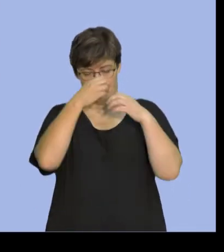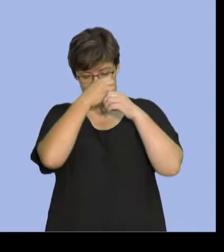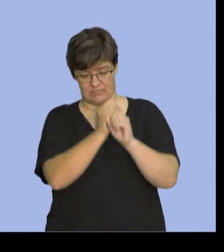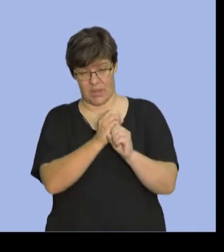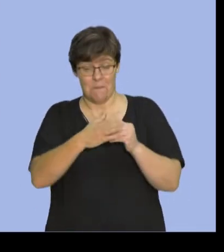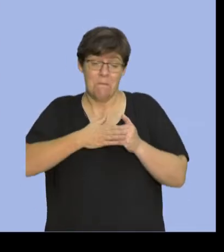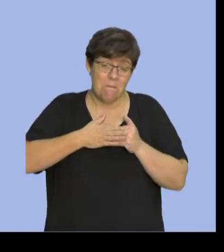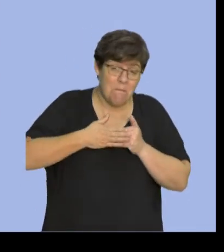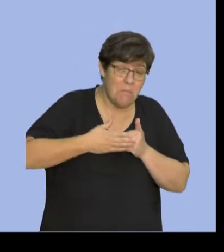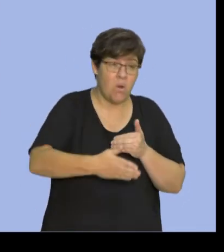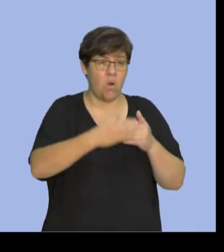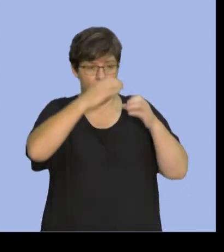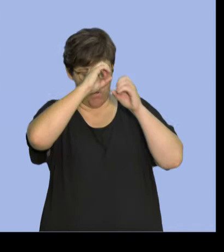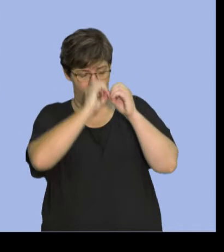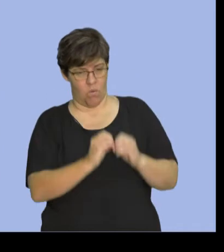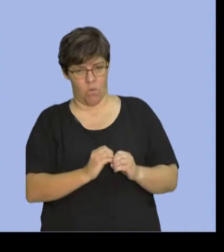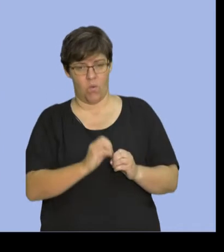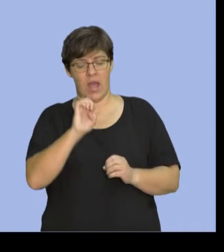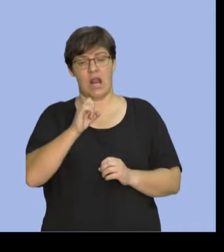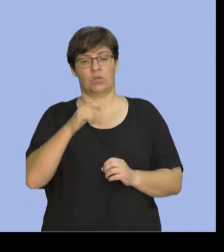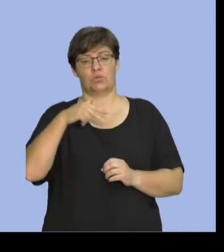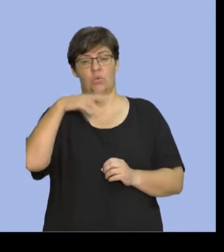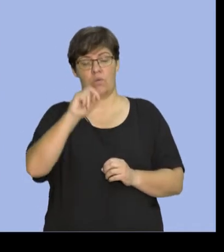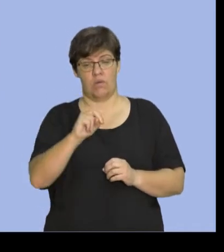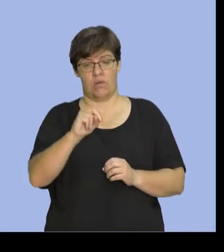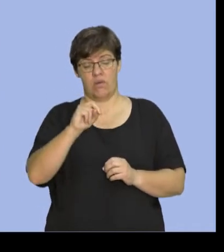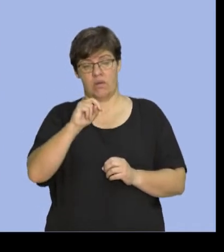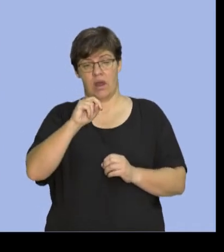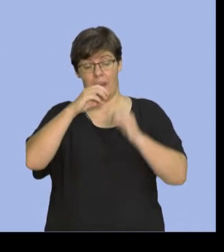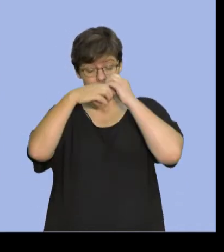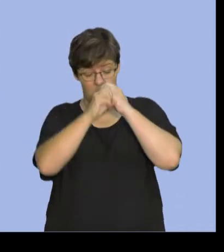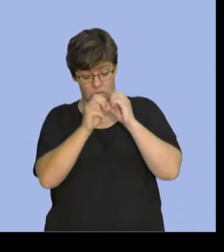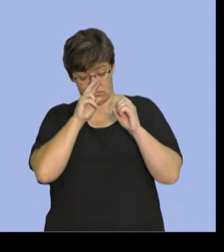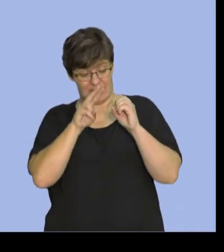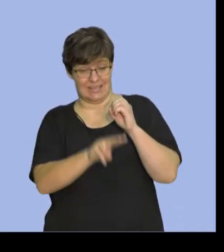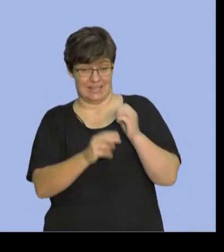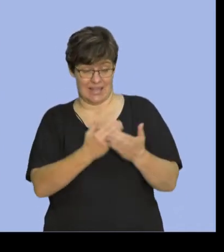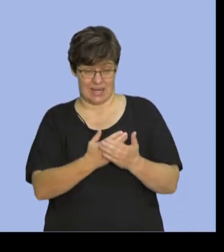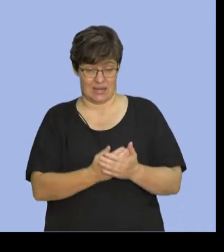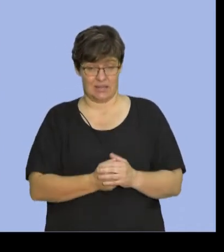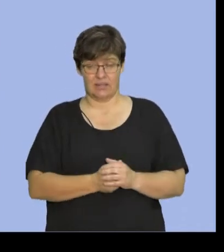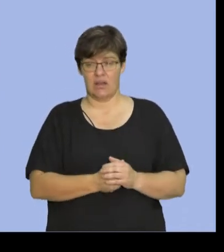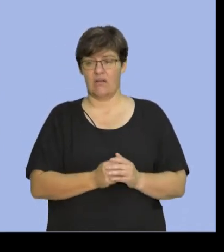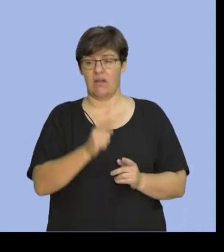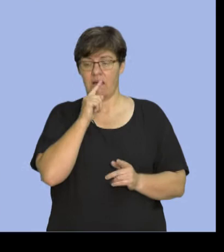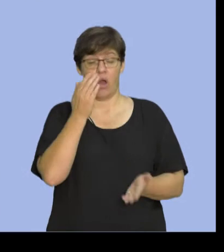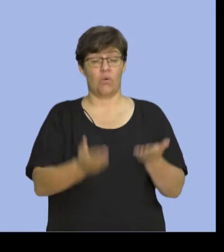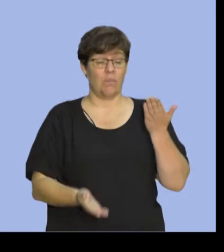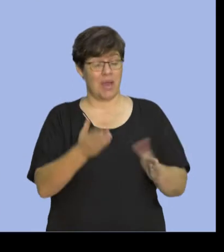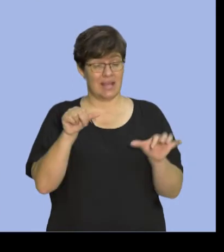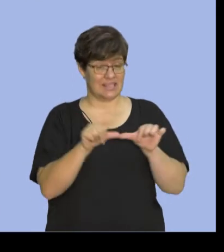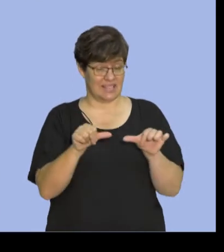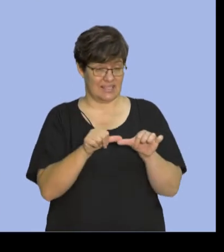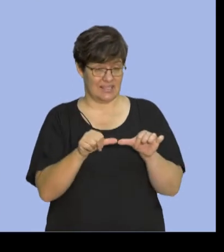need an electron microscope to be able to see these. And further down, if we were to compare that size to